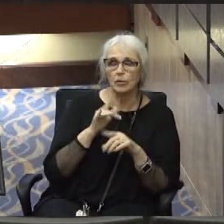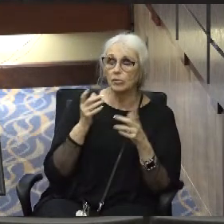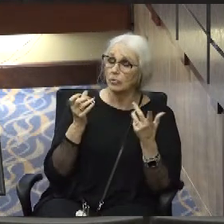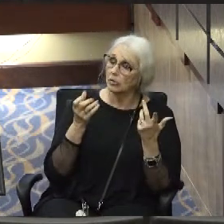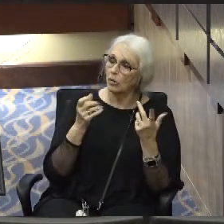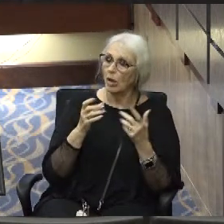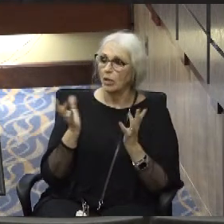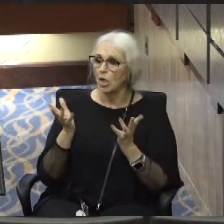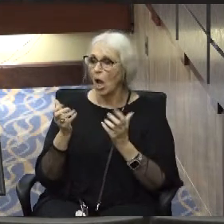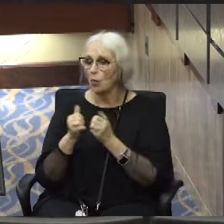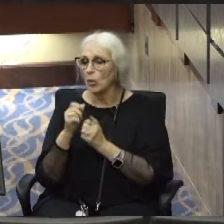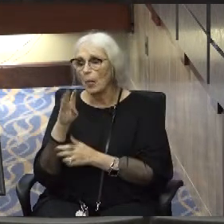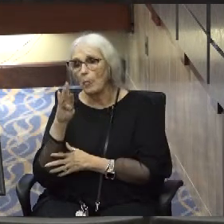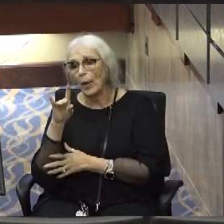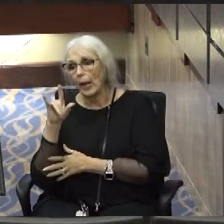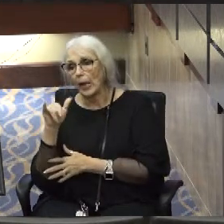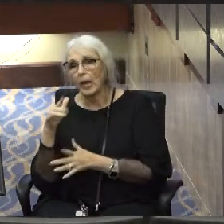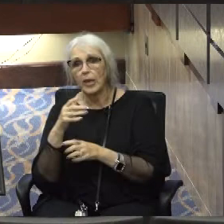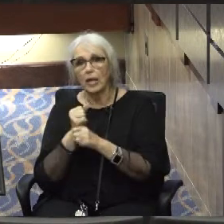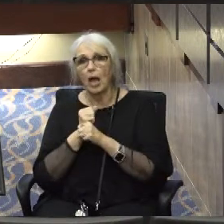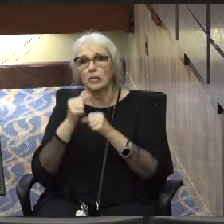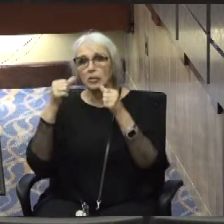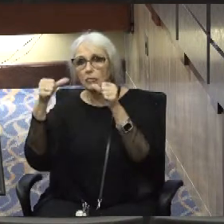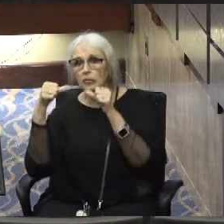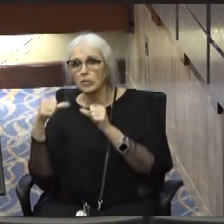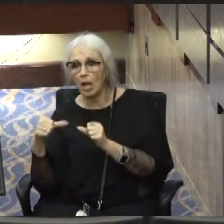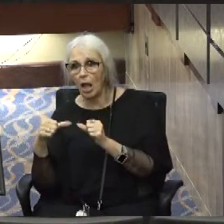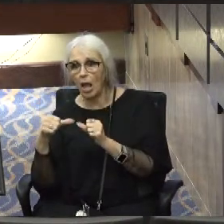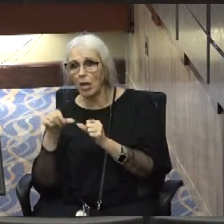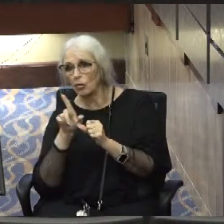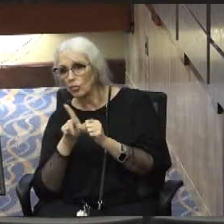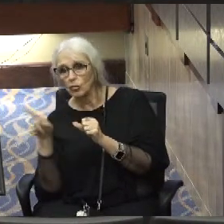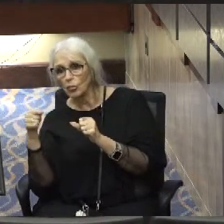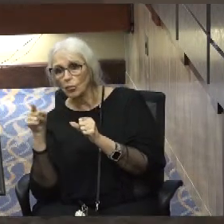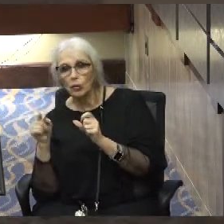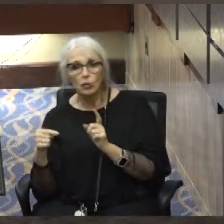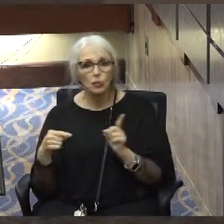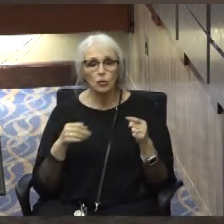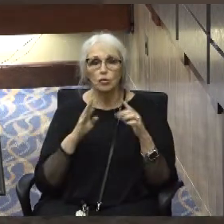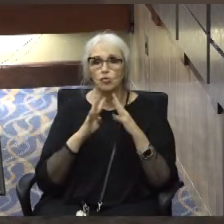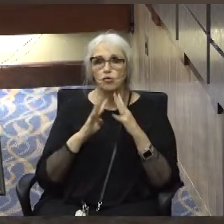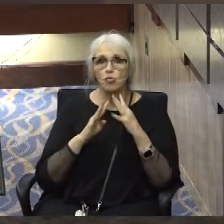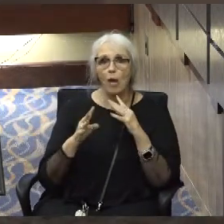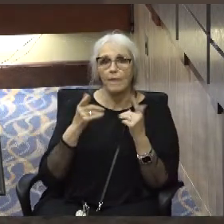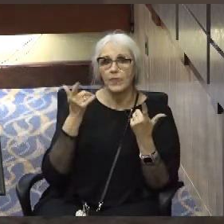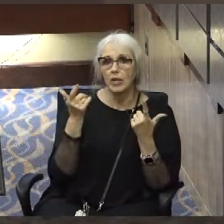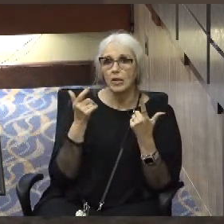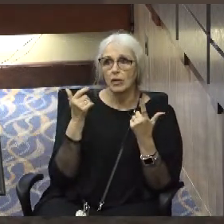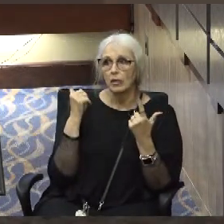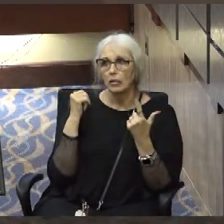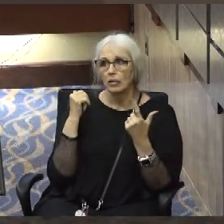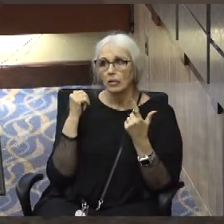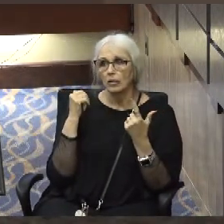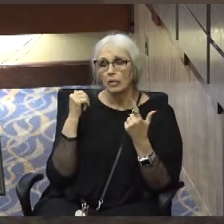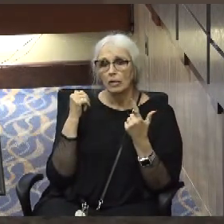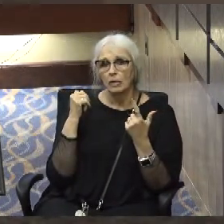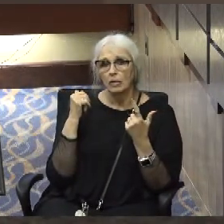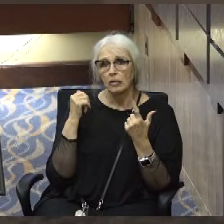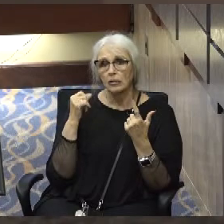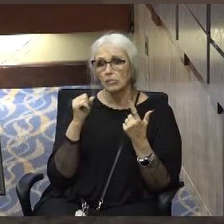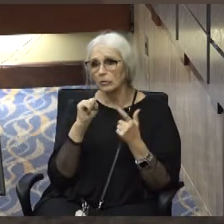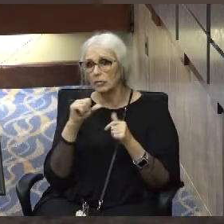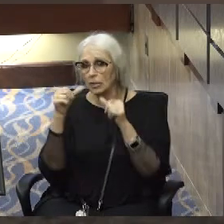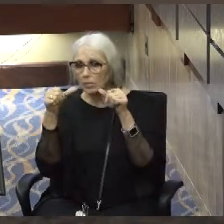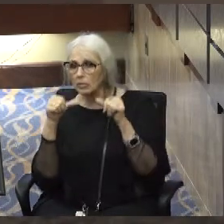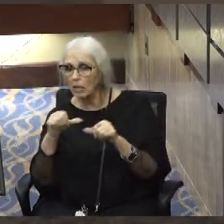and he had some signs and had y'all do something to be able to, he had signs put